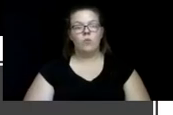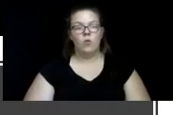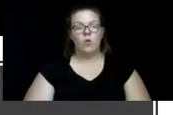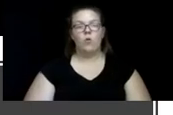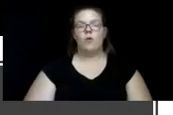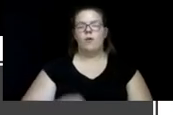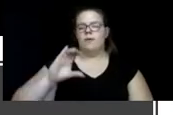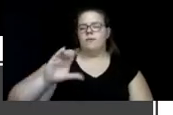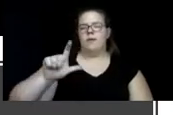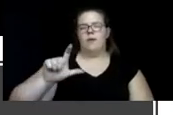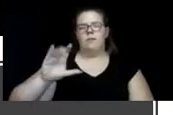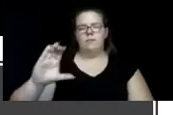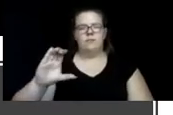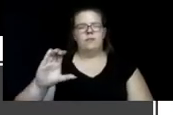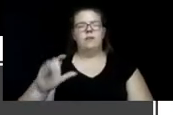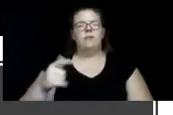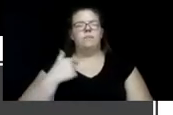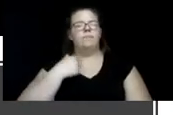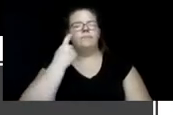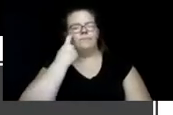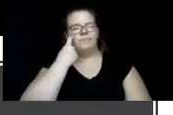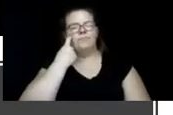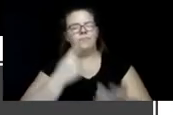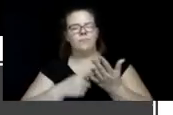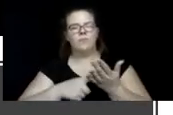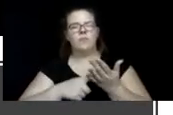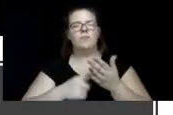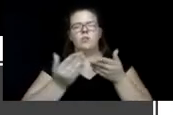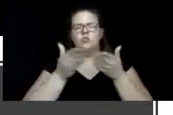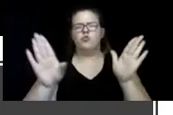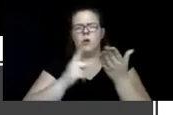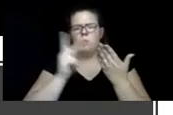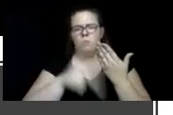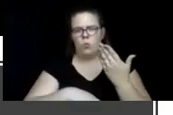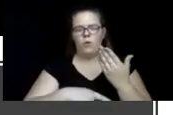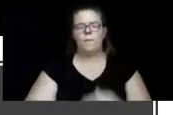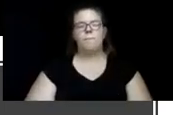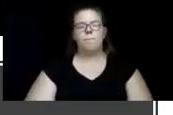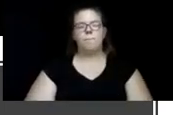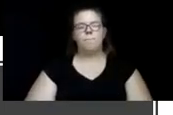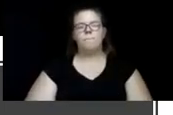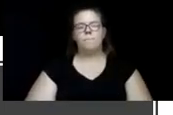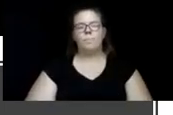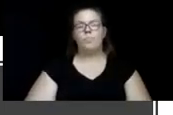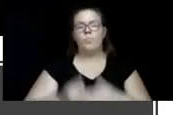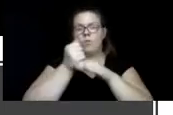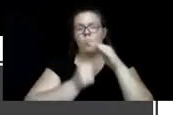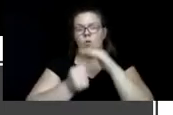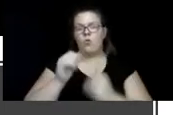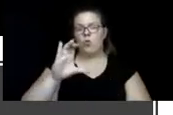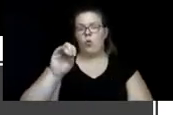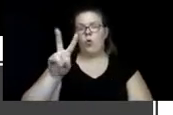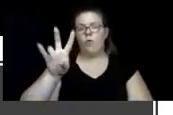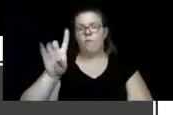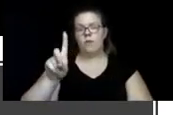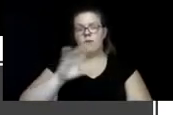CLC, I had talked a minute there about the general program. Under the COVID environment